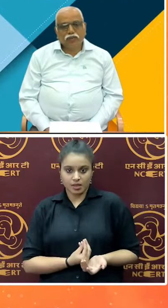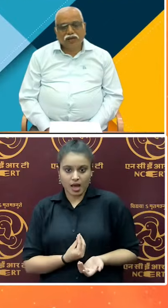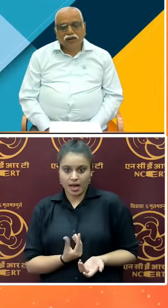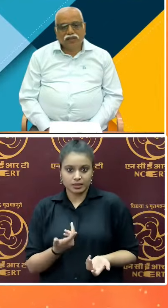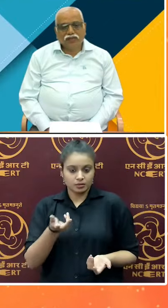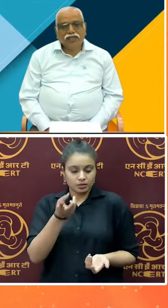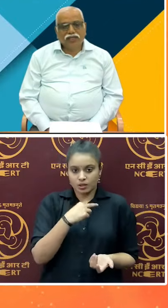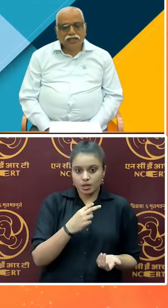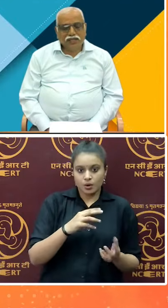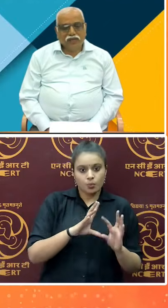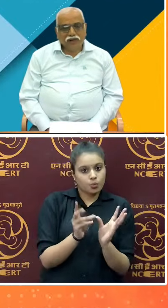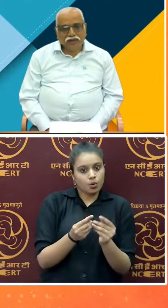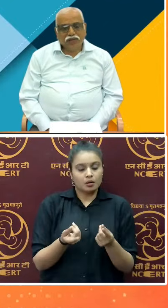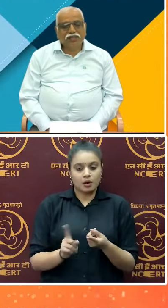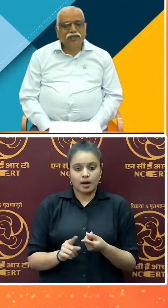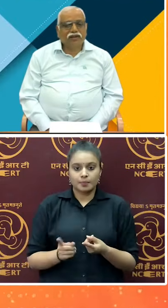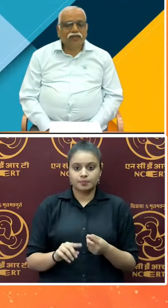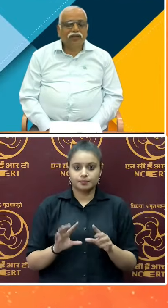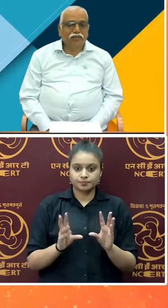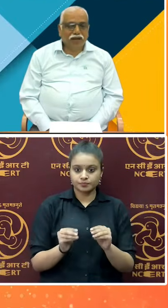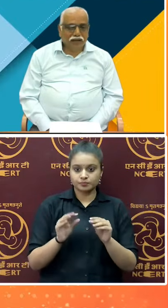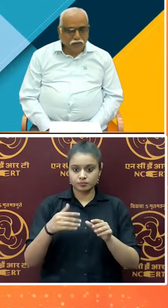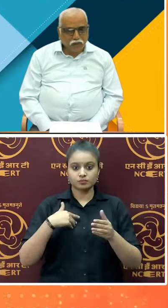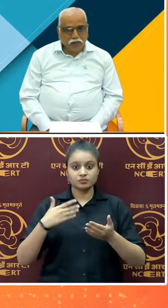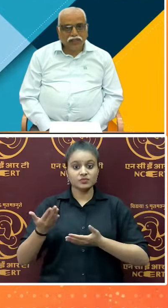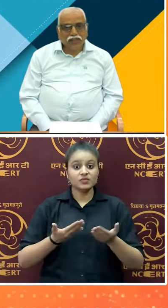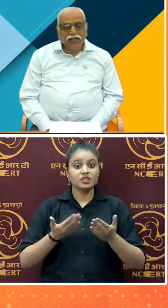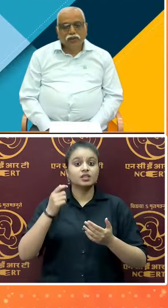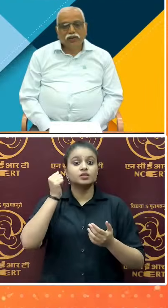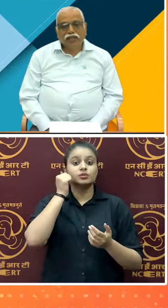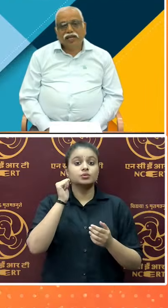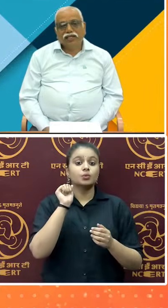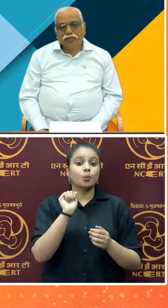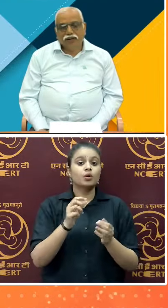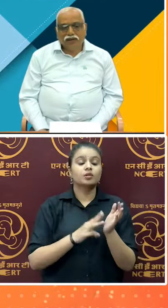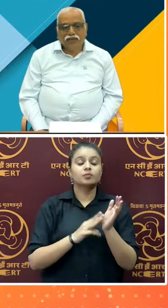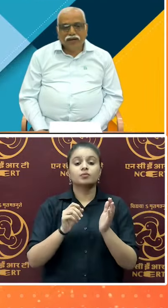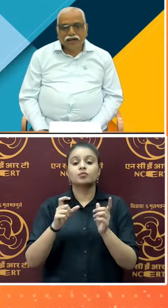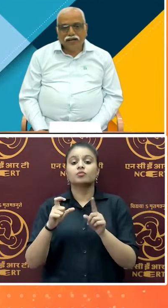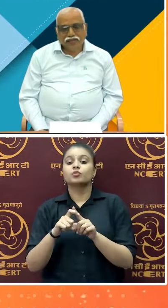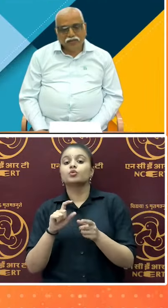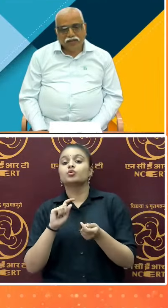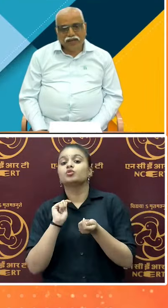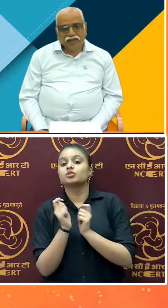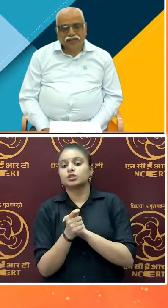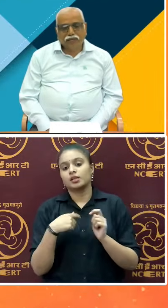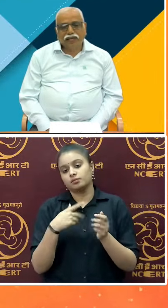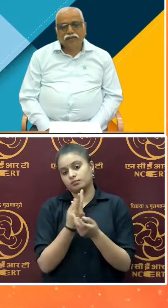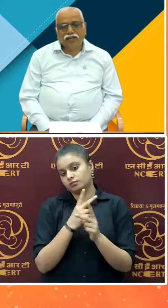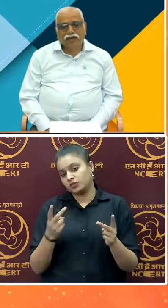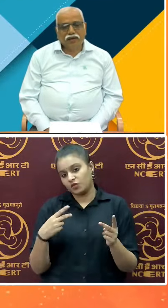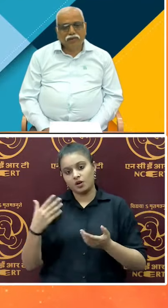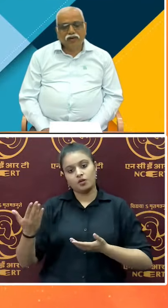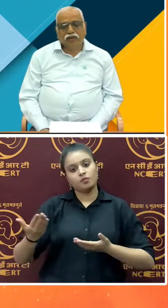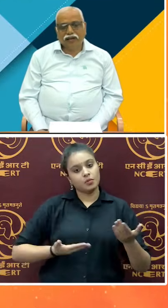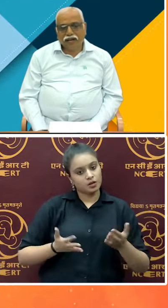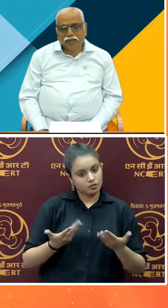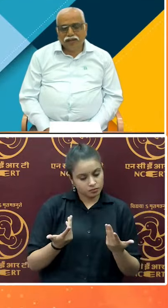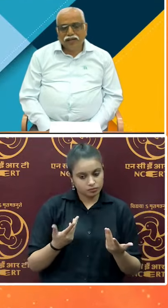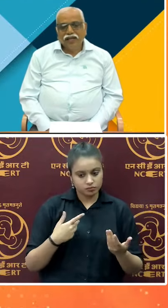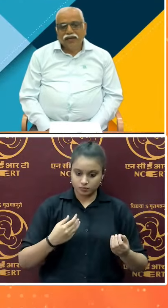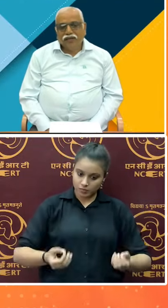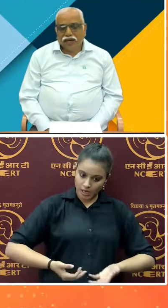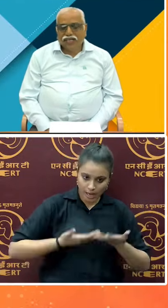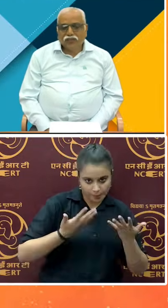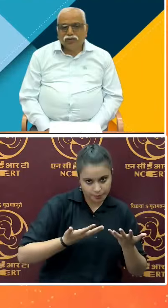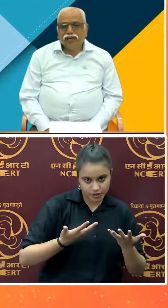these are because of these changing fluctuations of their moods. So they exhibit different kinds of behavior. Sometimes they look very